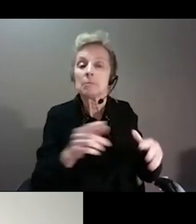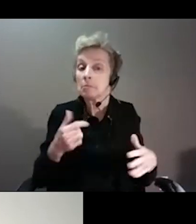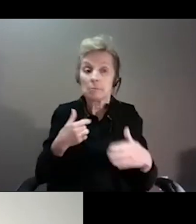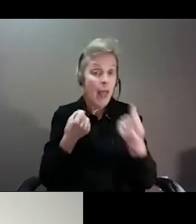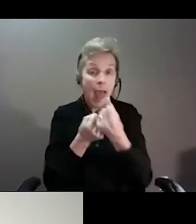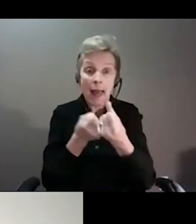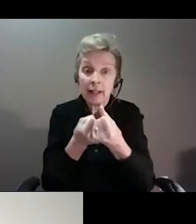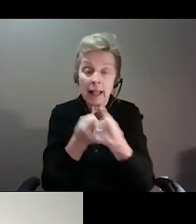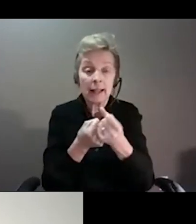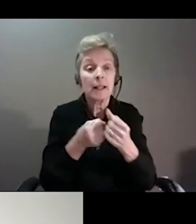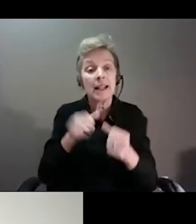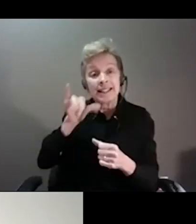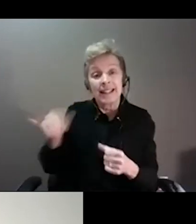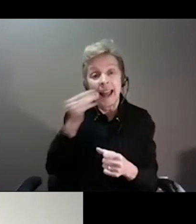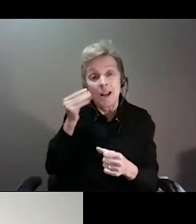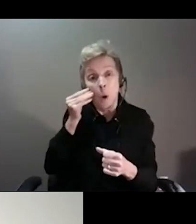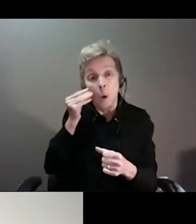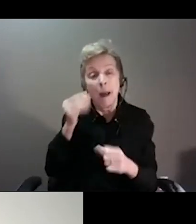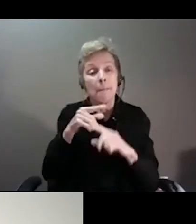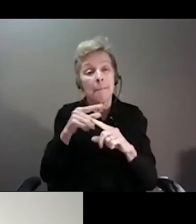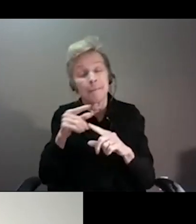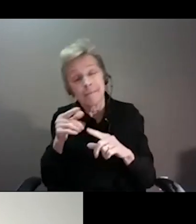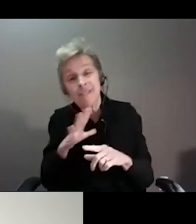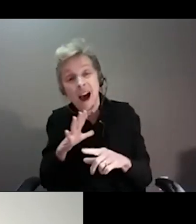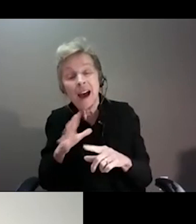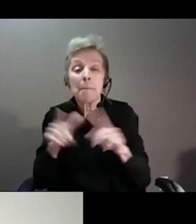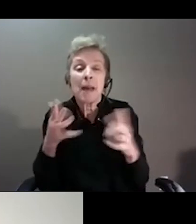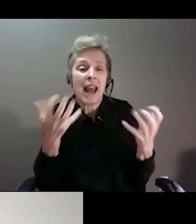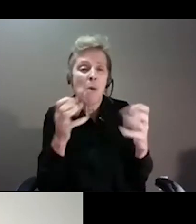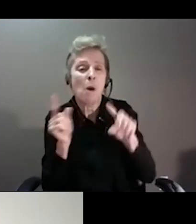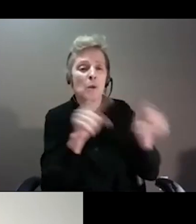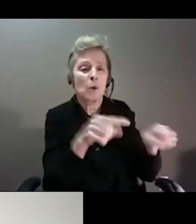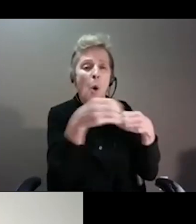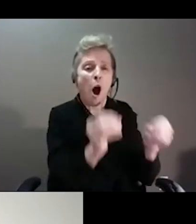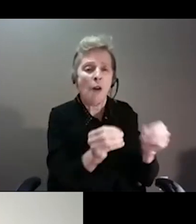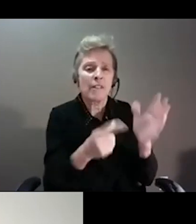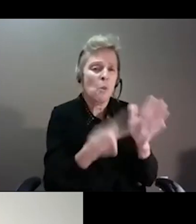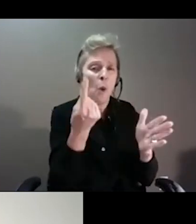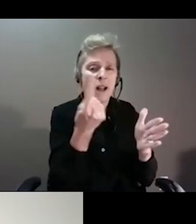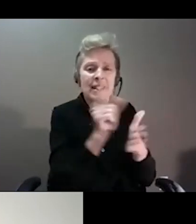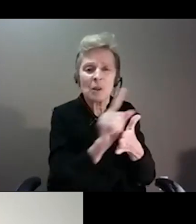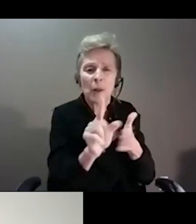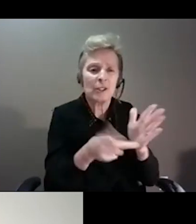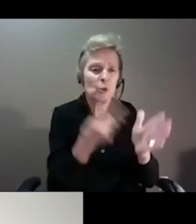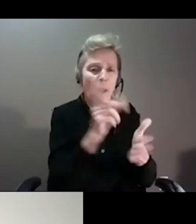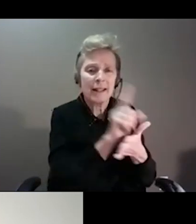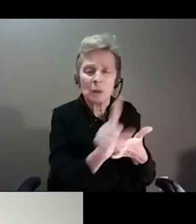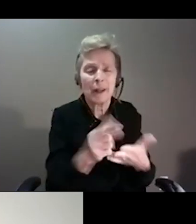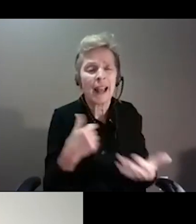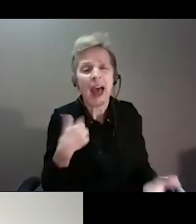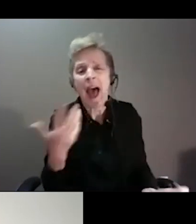that hybrid is great, but I'd like to be in the office at least like once or twice a week, please. Like I need to get out. But I think